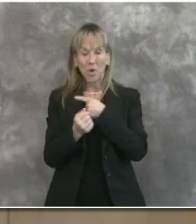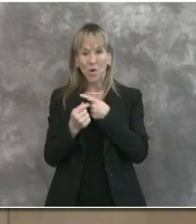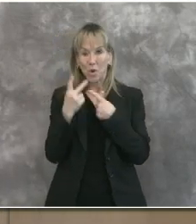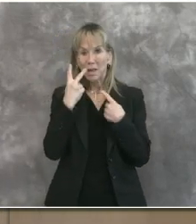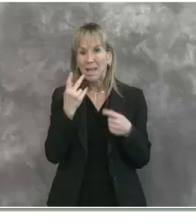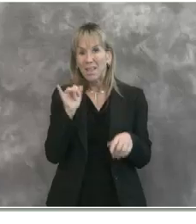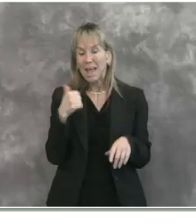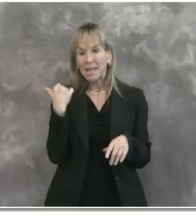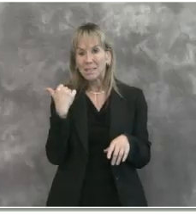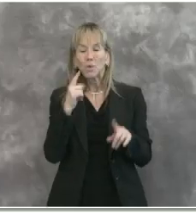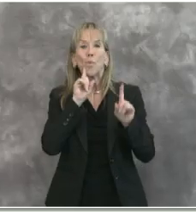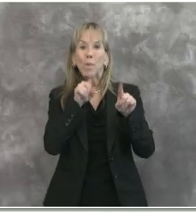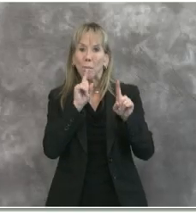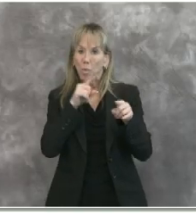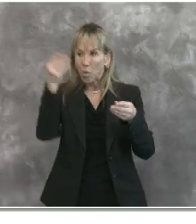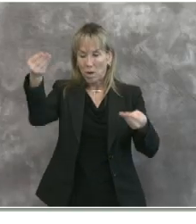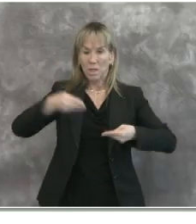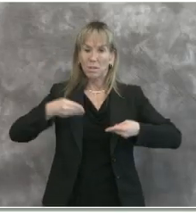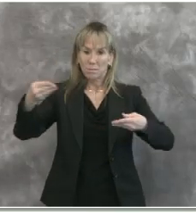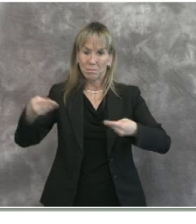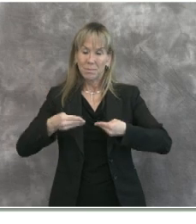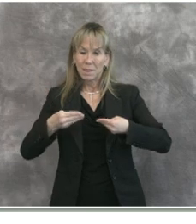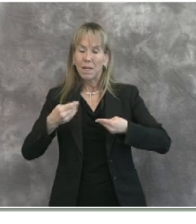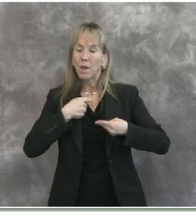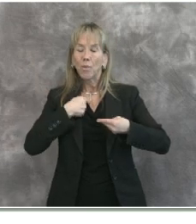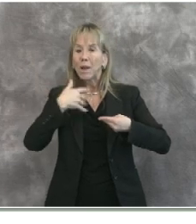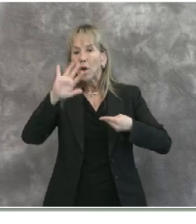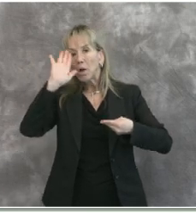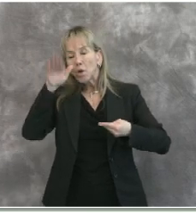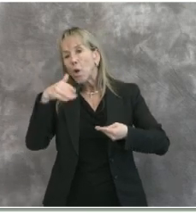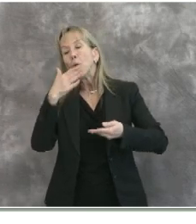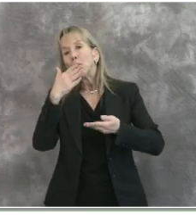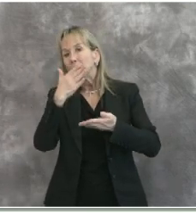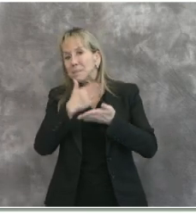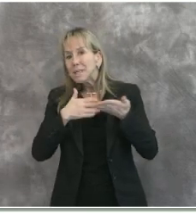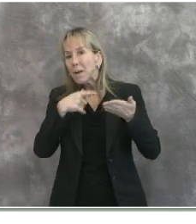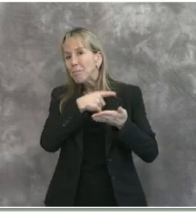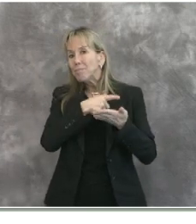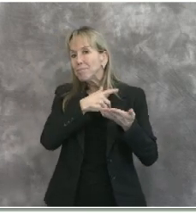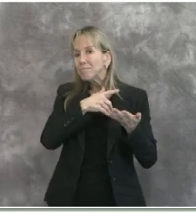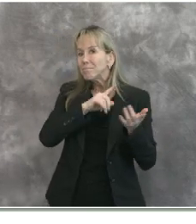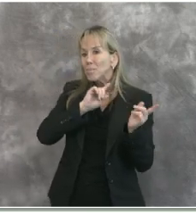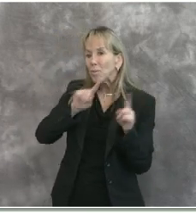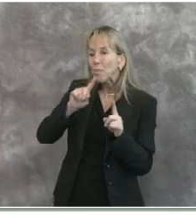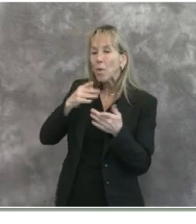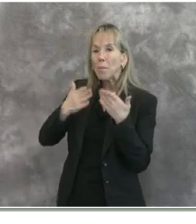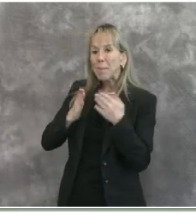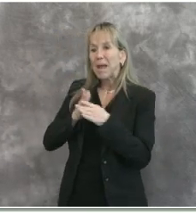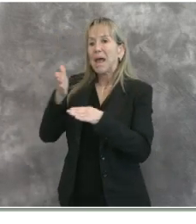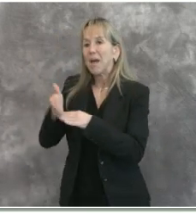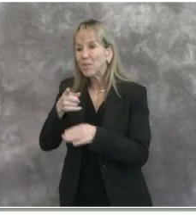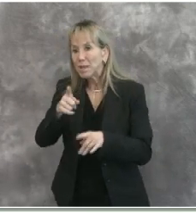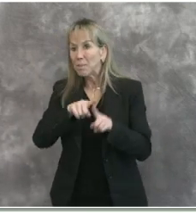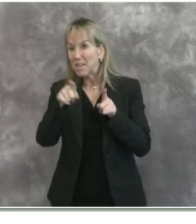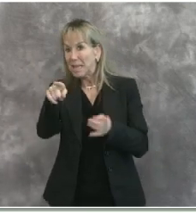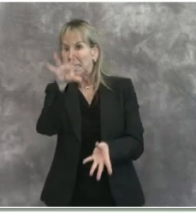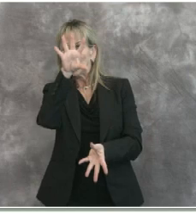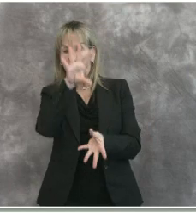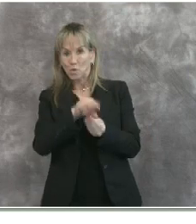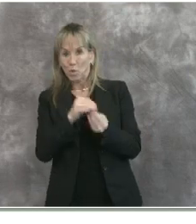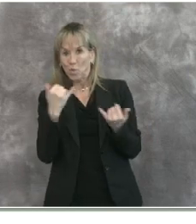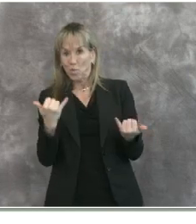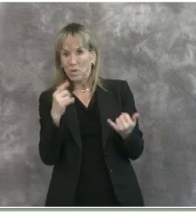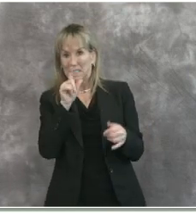are just what's been reported to us. We assume that prior to entities reporting regularly, there was more that was done, but that is the total being done to